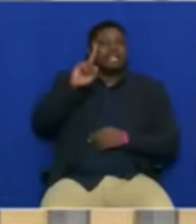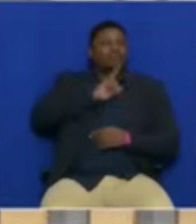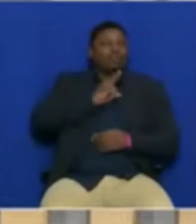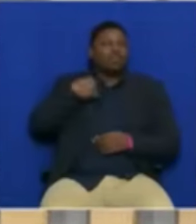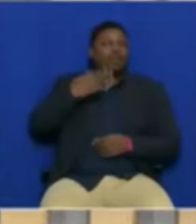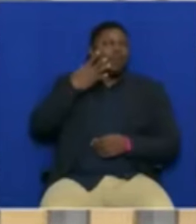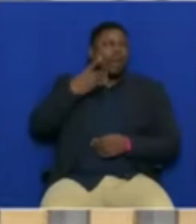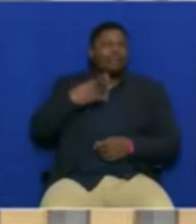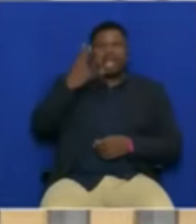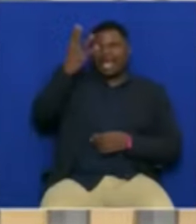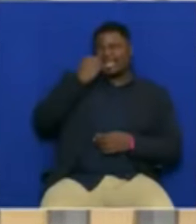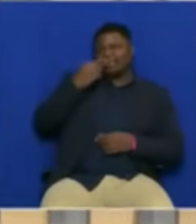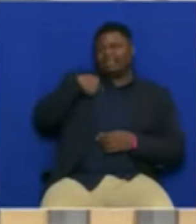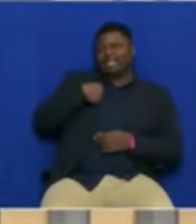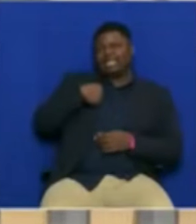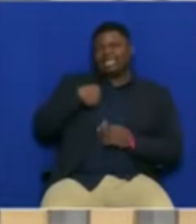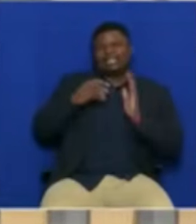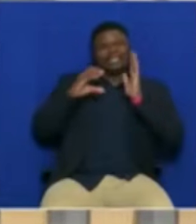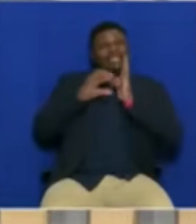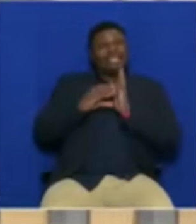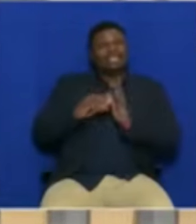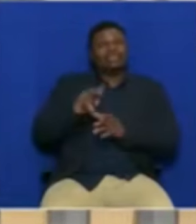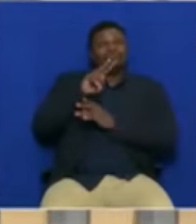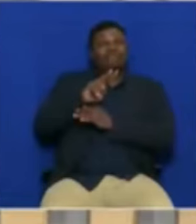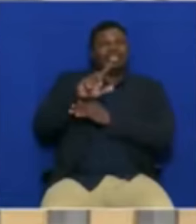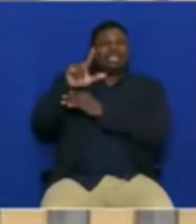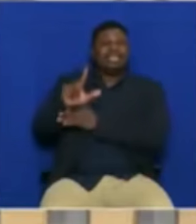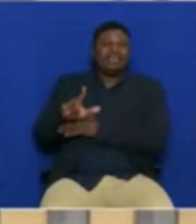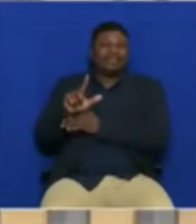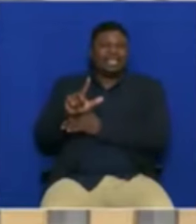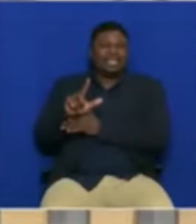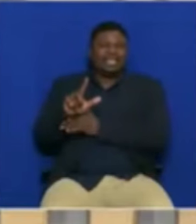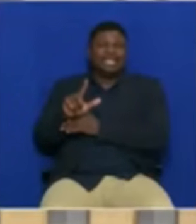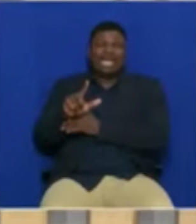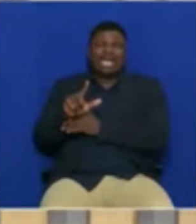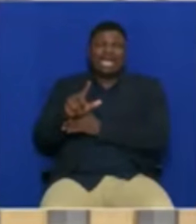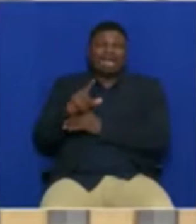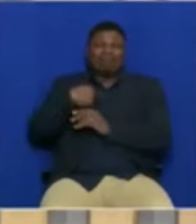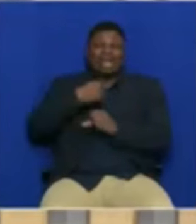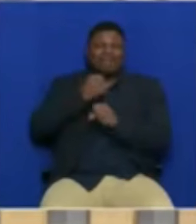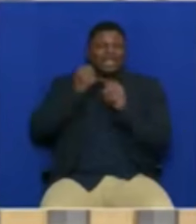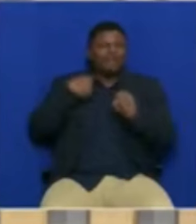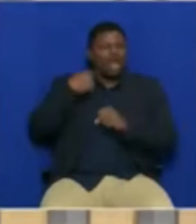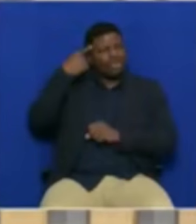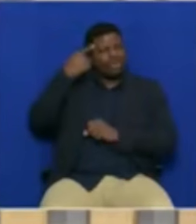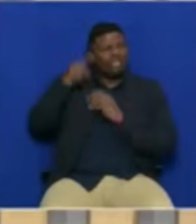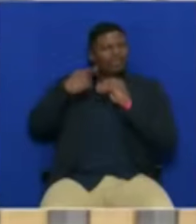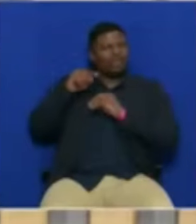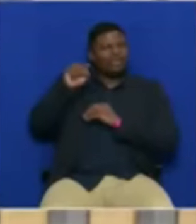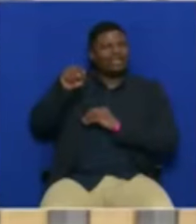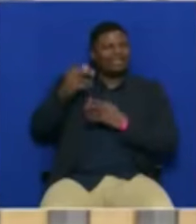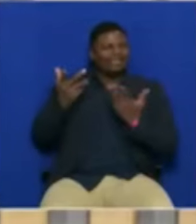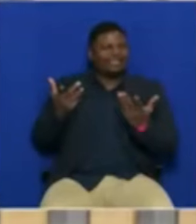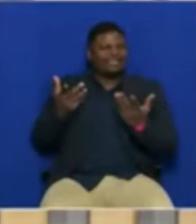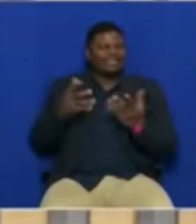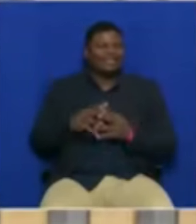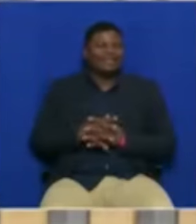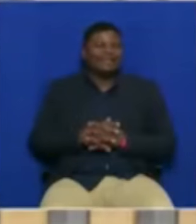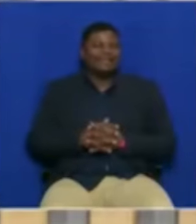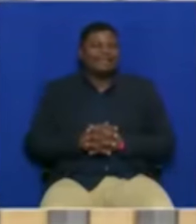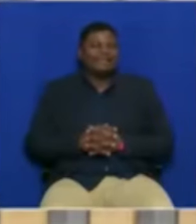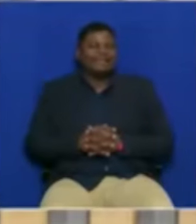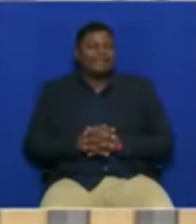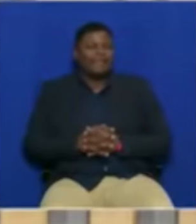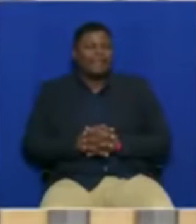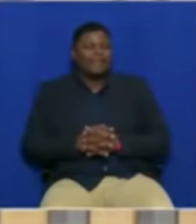27, it's like I've never. Thank you, sir. Can I just ask that?